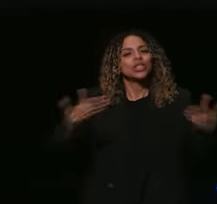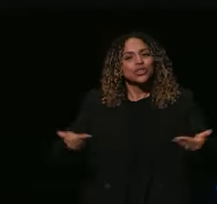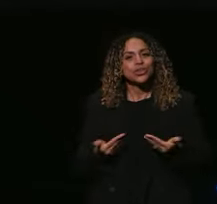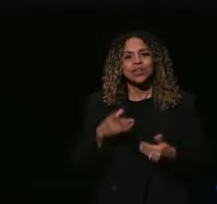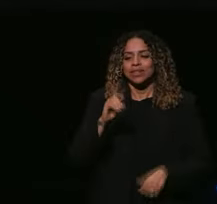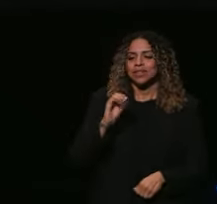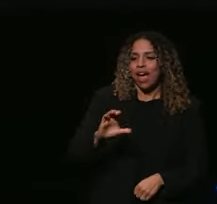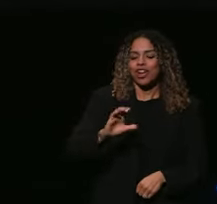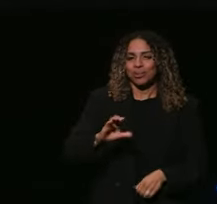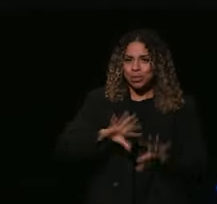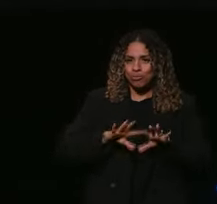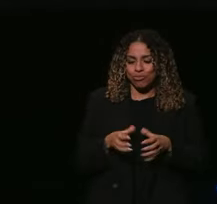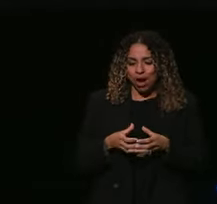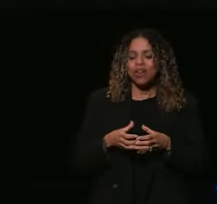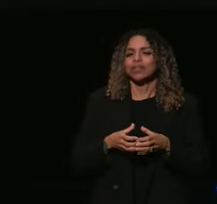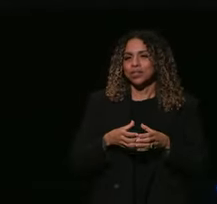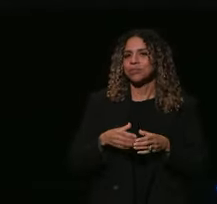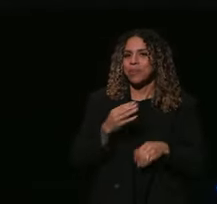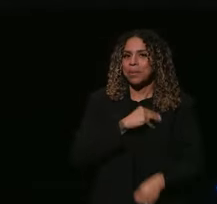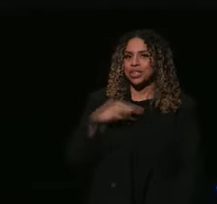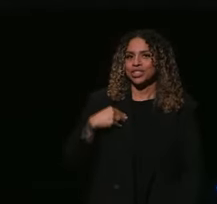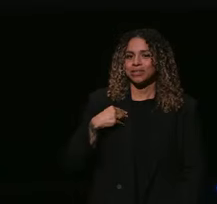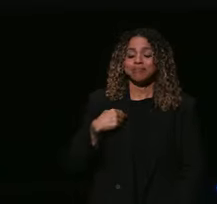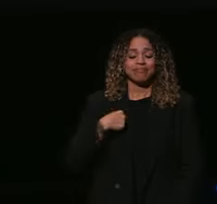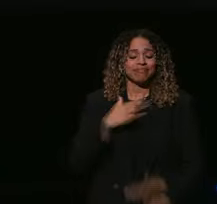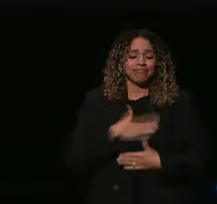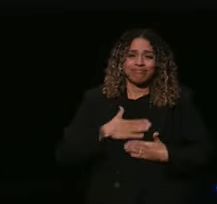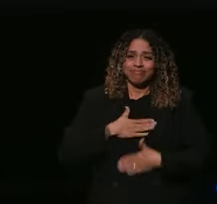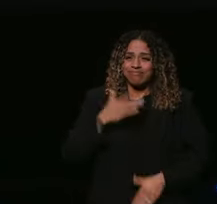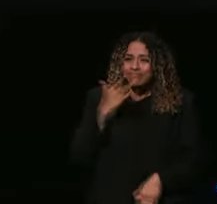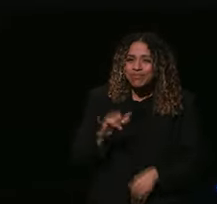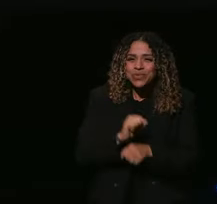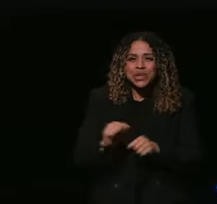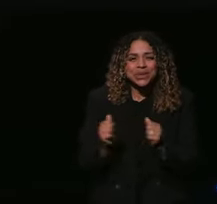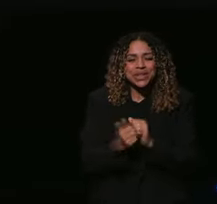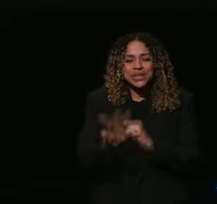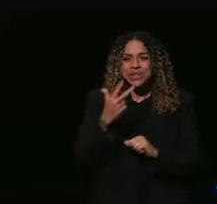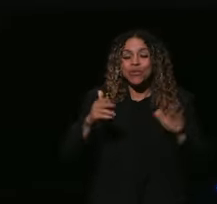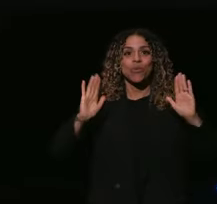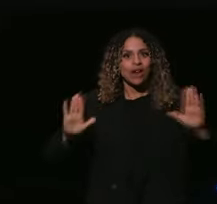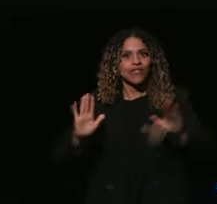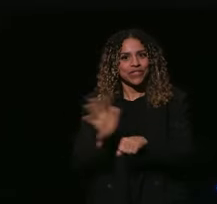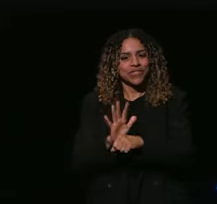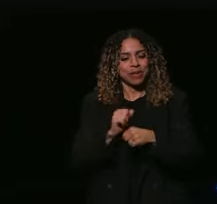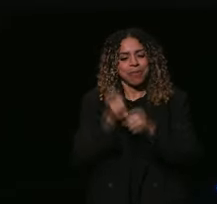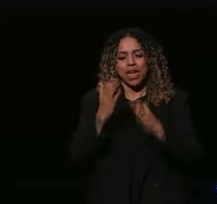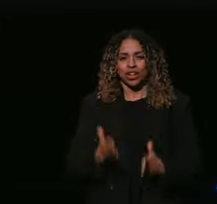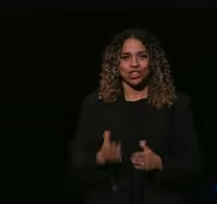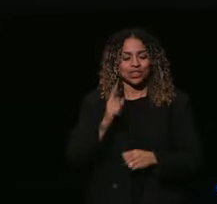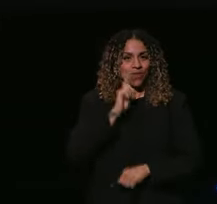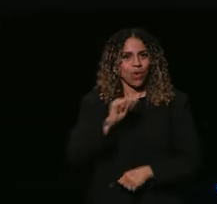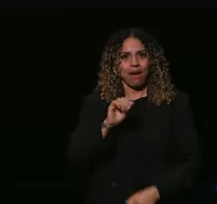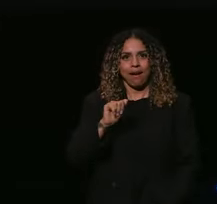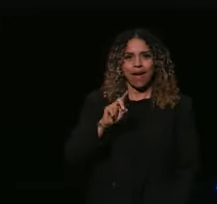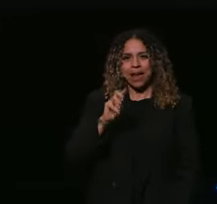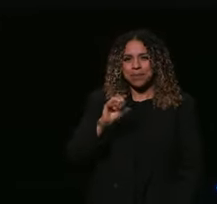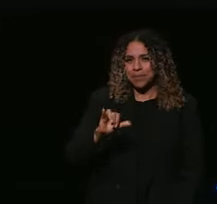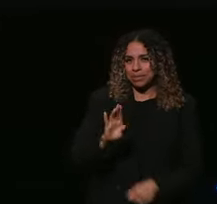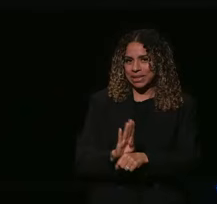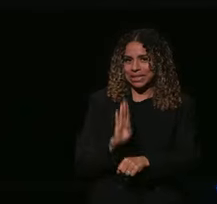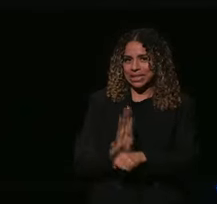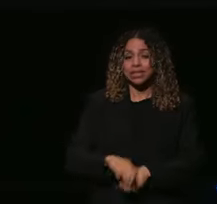branch governors. I have the pleasure of working with these three wonderful filmmakers on all things Academy business. Each